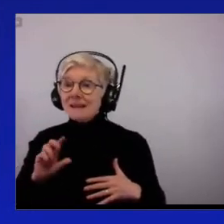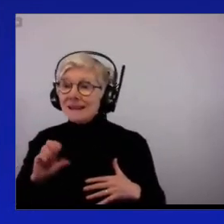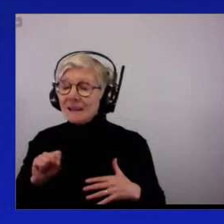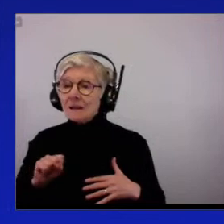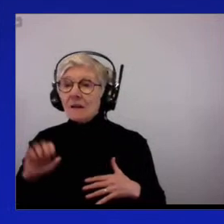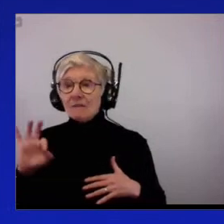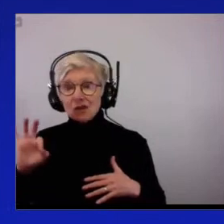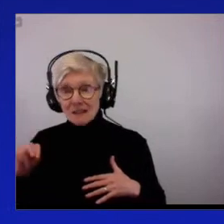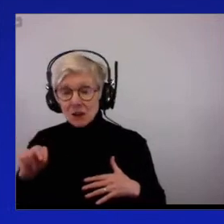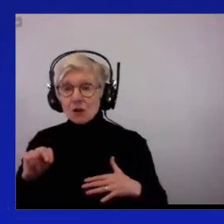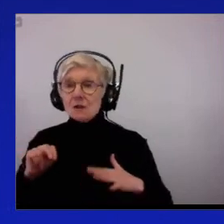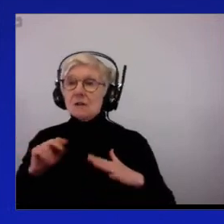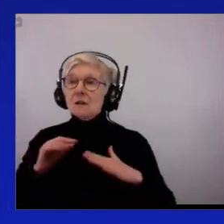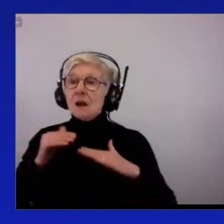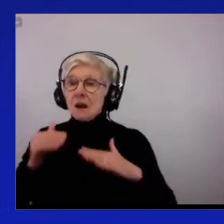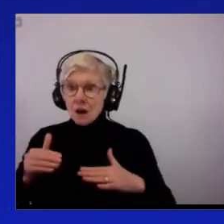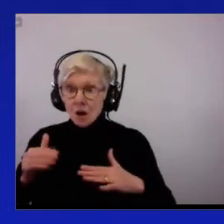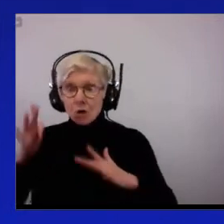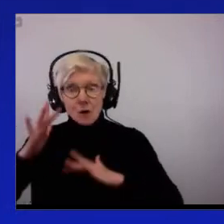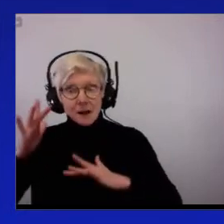defined populations in phase 1.